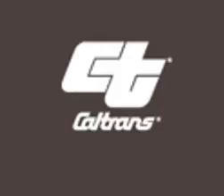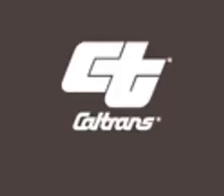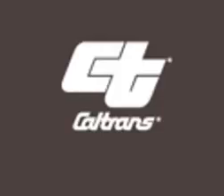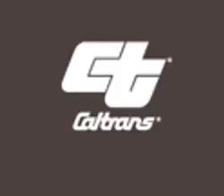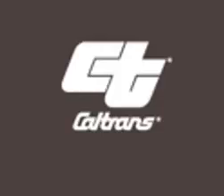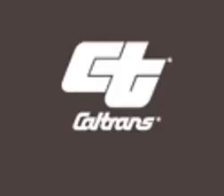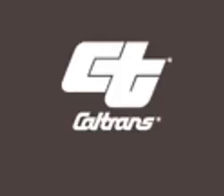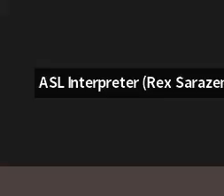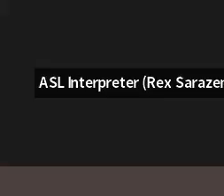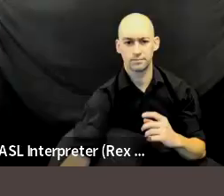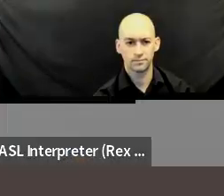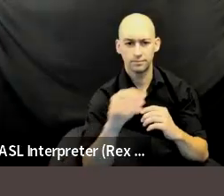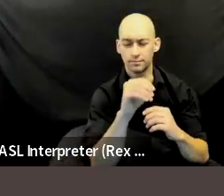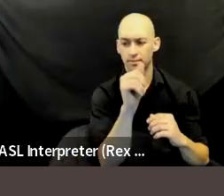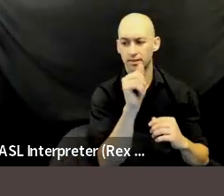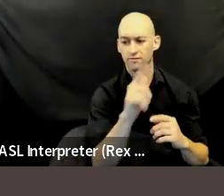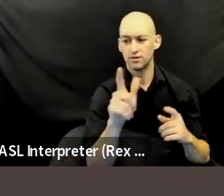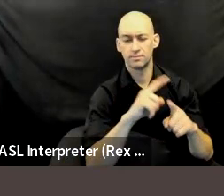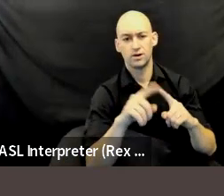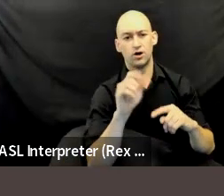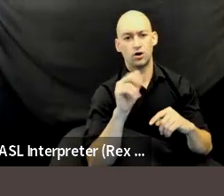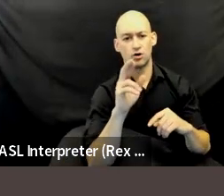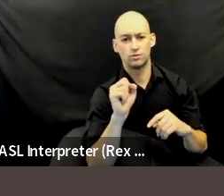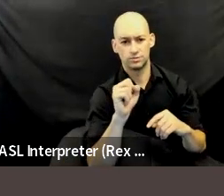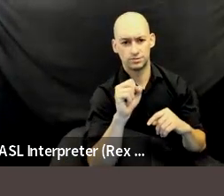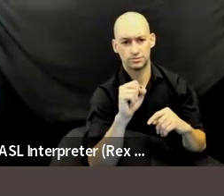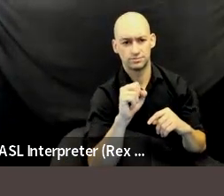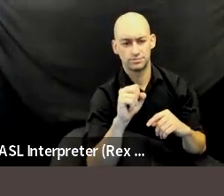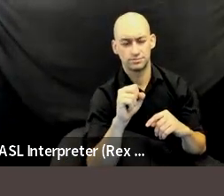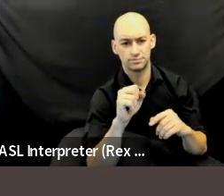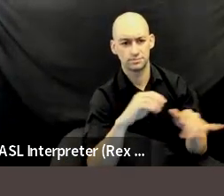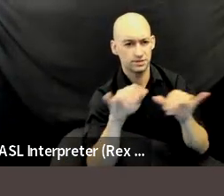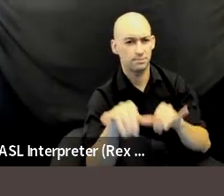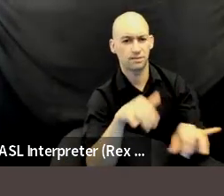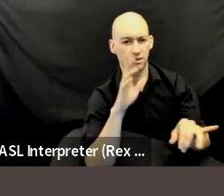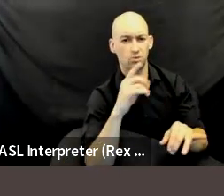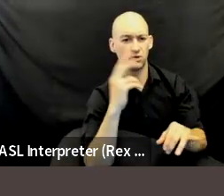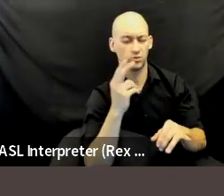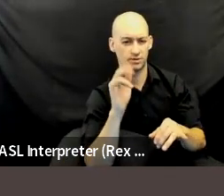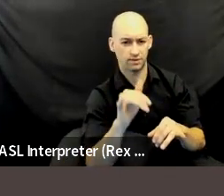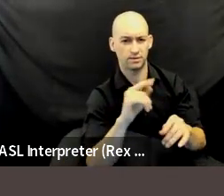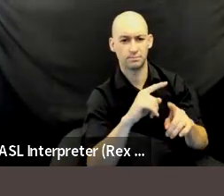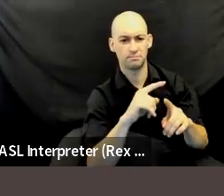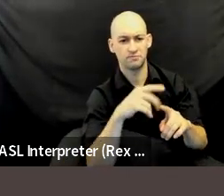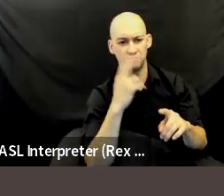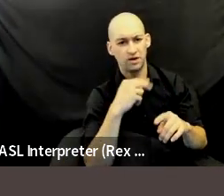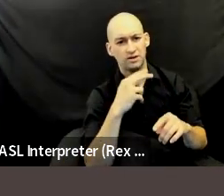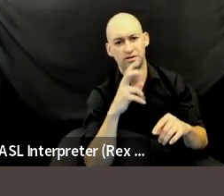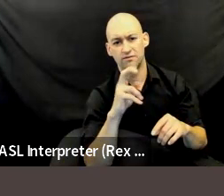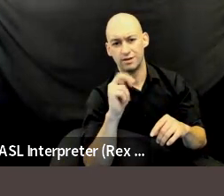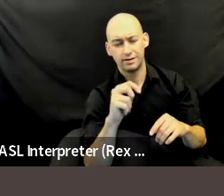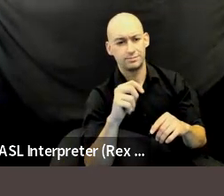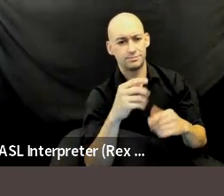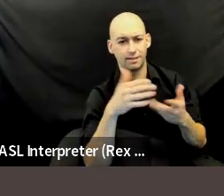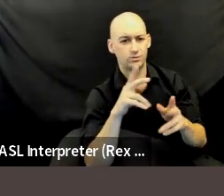everybody, everything but cars, right? Everything but who typically would use that. So a fun event, allows